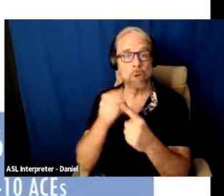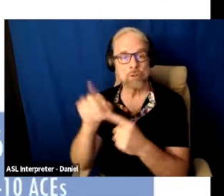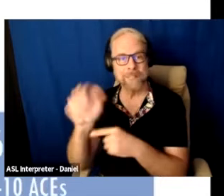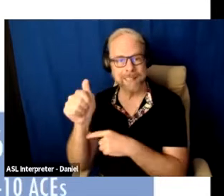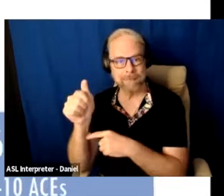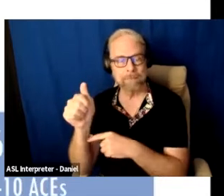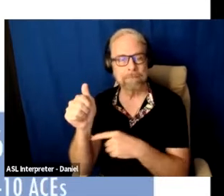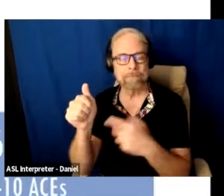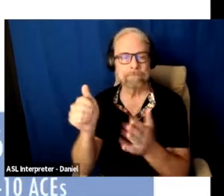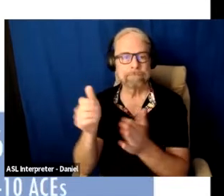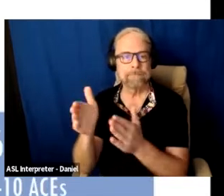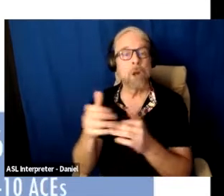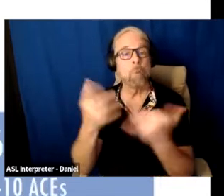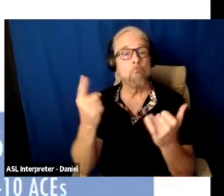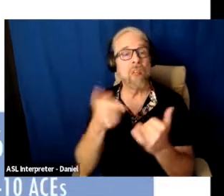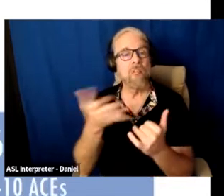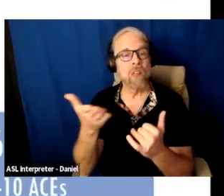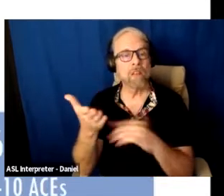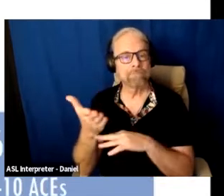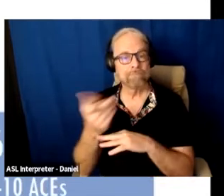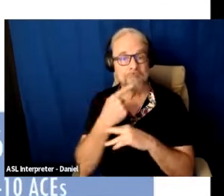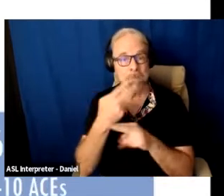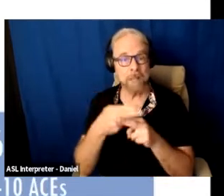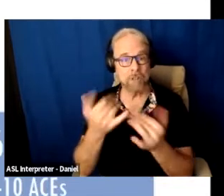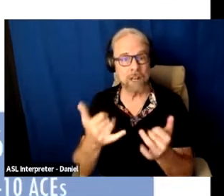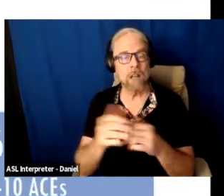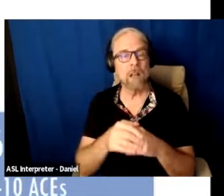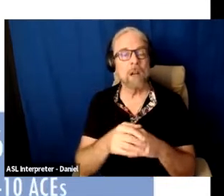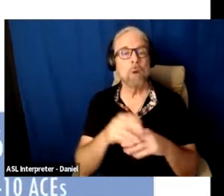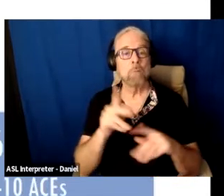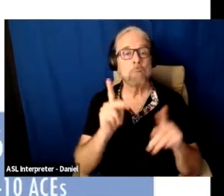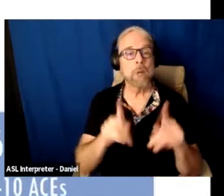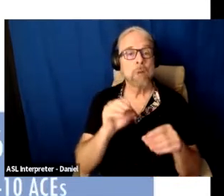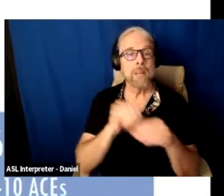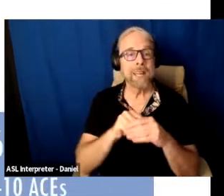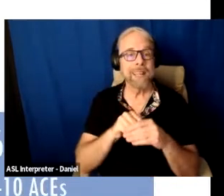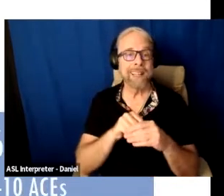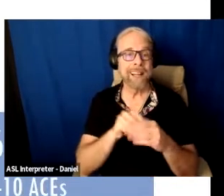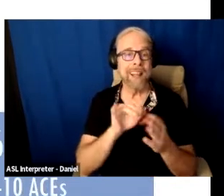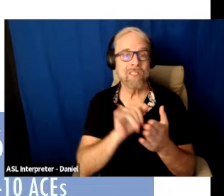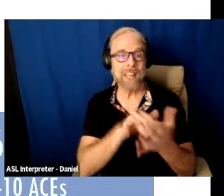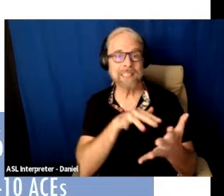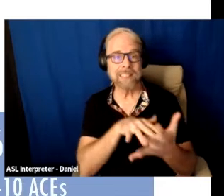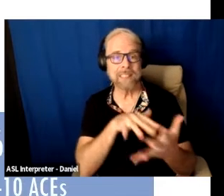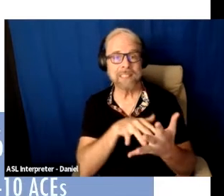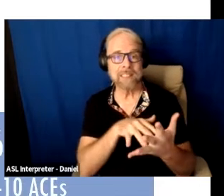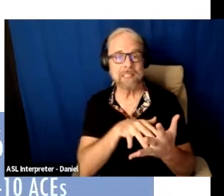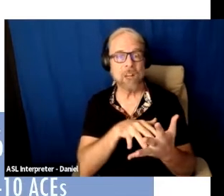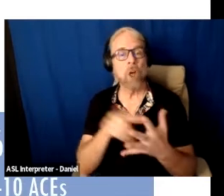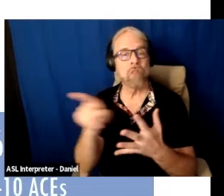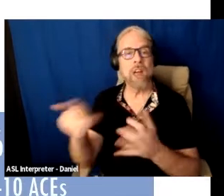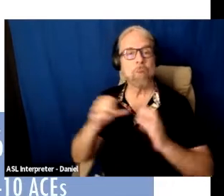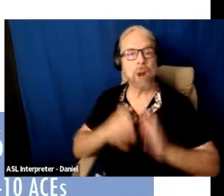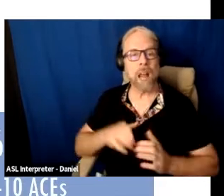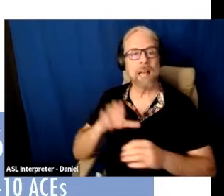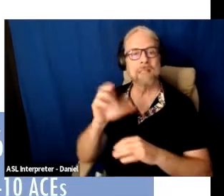Now, one thing I want to say is that the folks who were in a study were clients of Kaiser Permanente, and